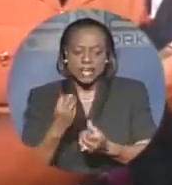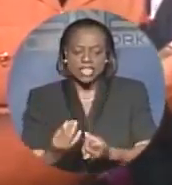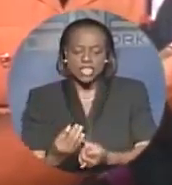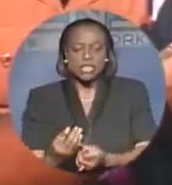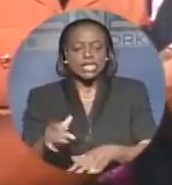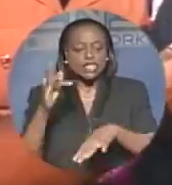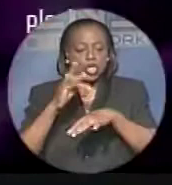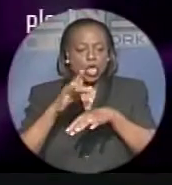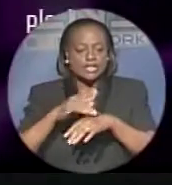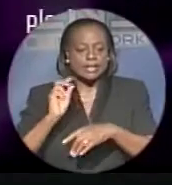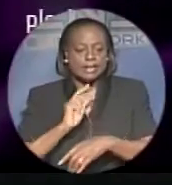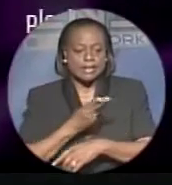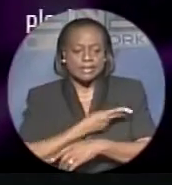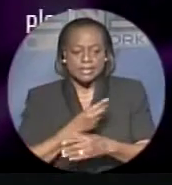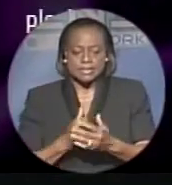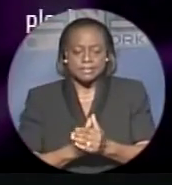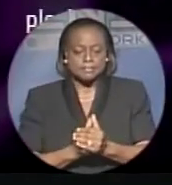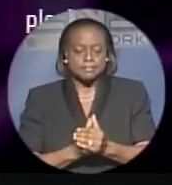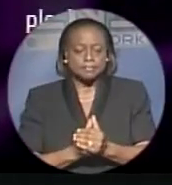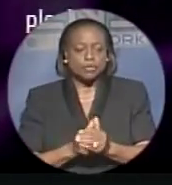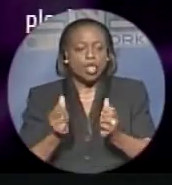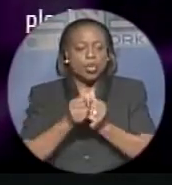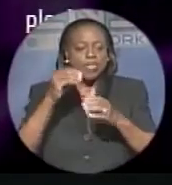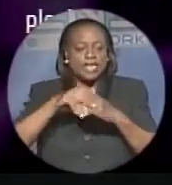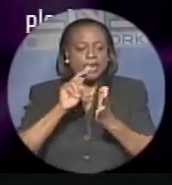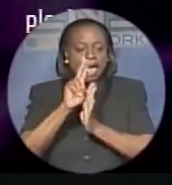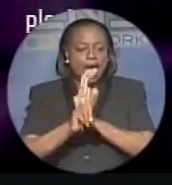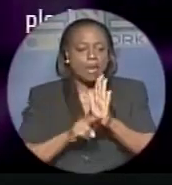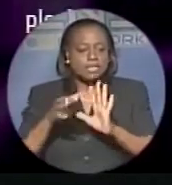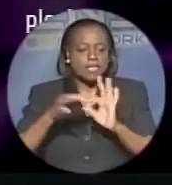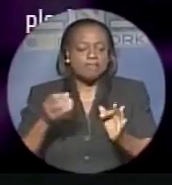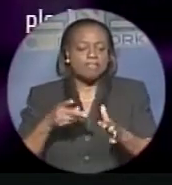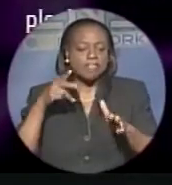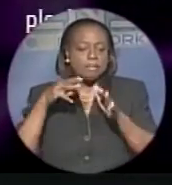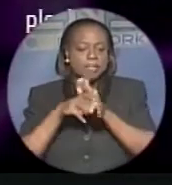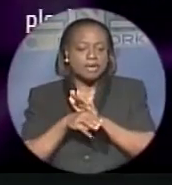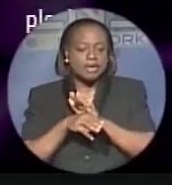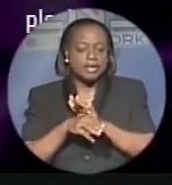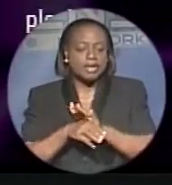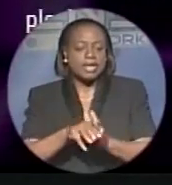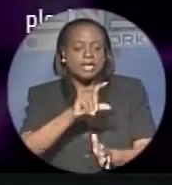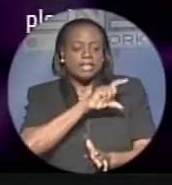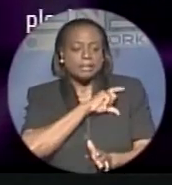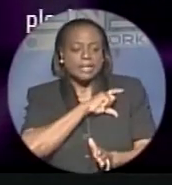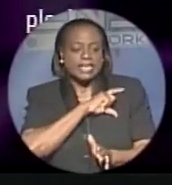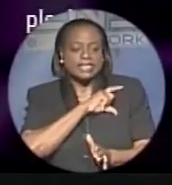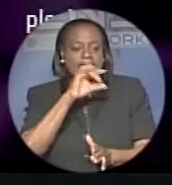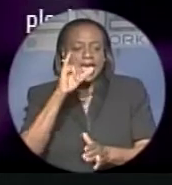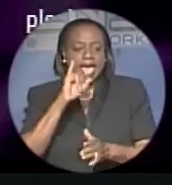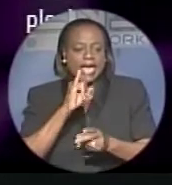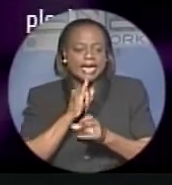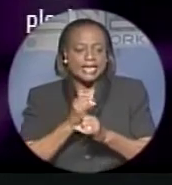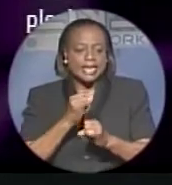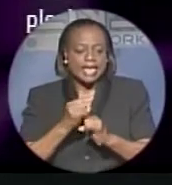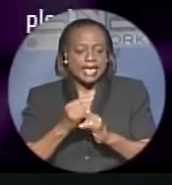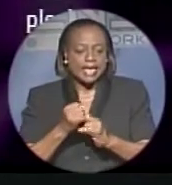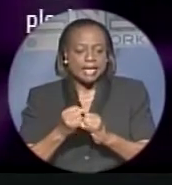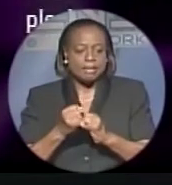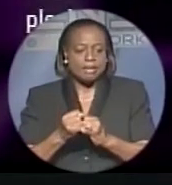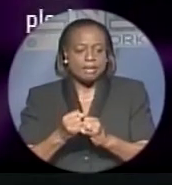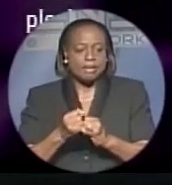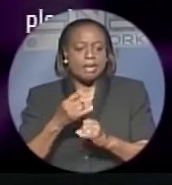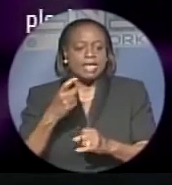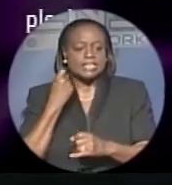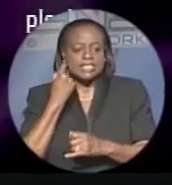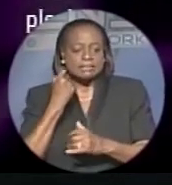that information. Well, within hours of that murder, detectives identified a suspect and have issued an all-points bulletin for